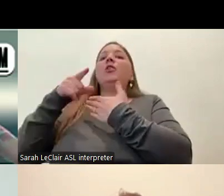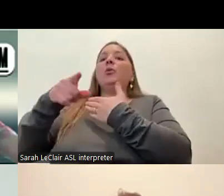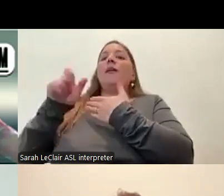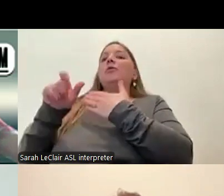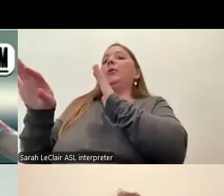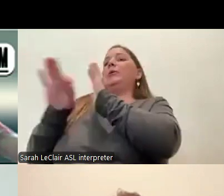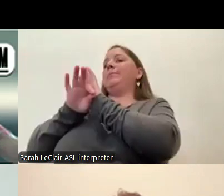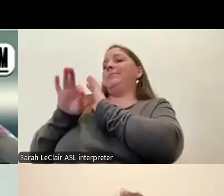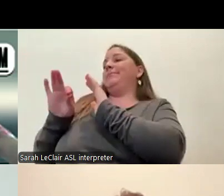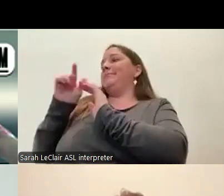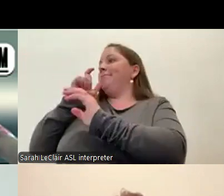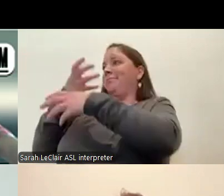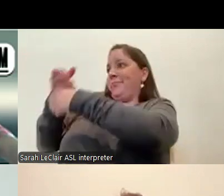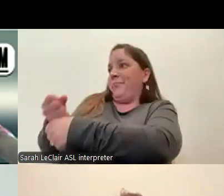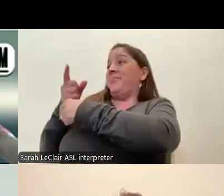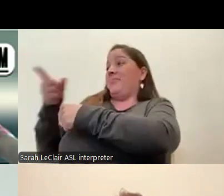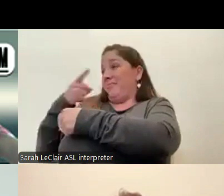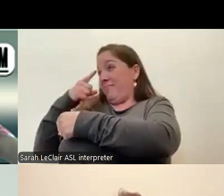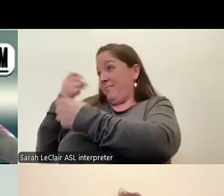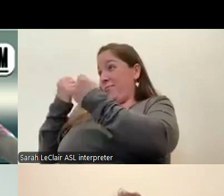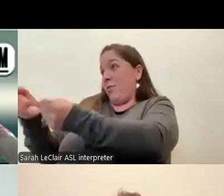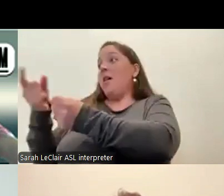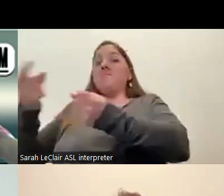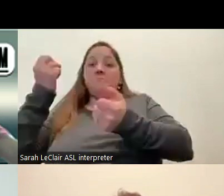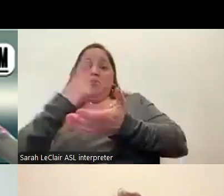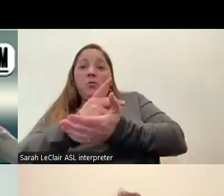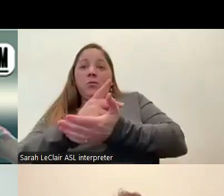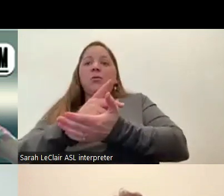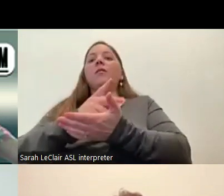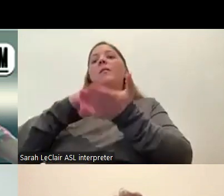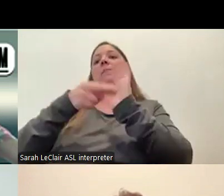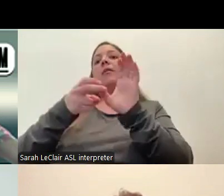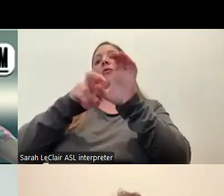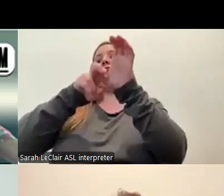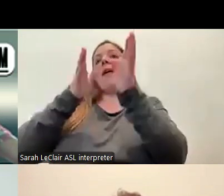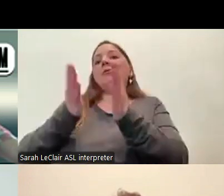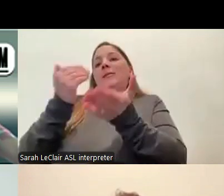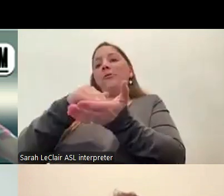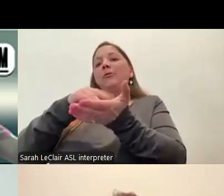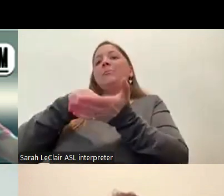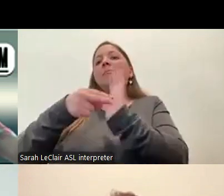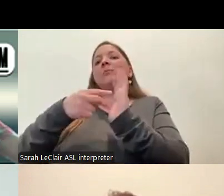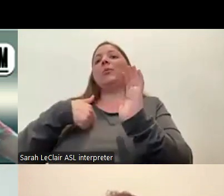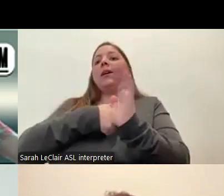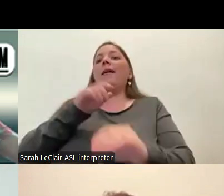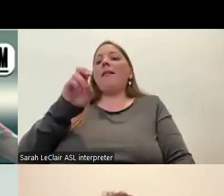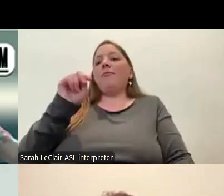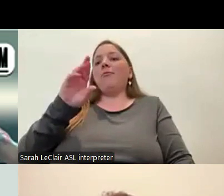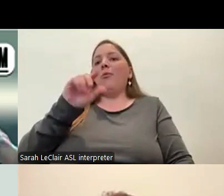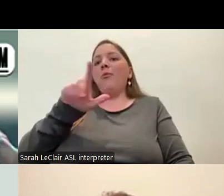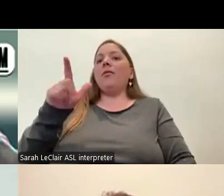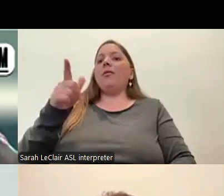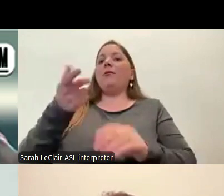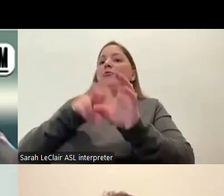who they want to drive. So the rider is rider center. So we enroll the rider, and then the rider's kind